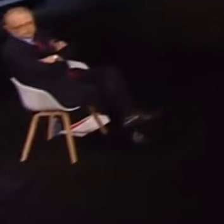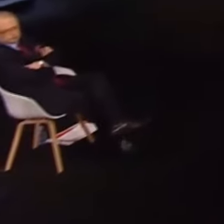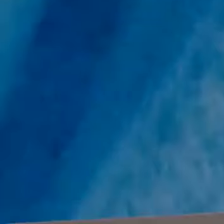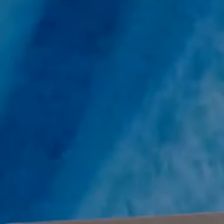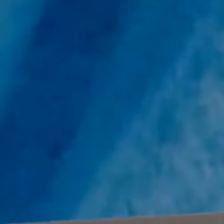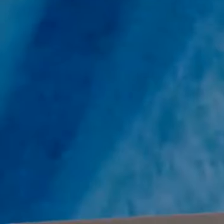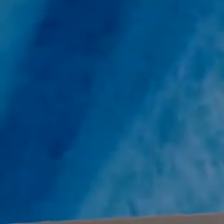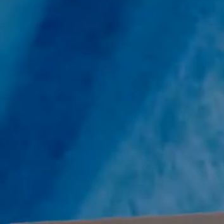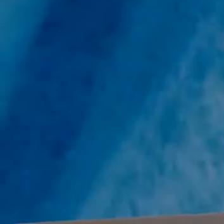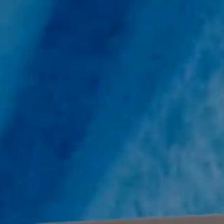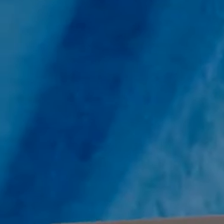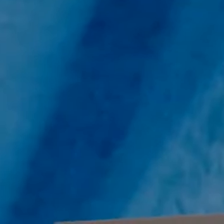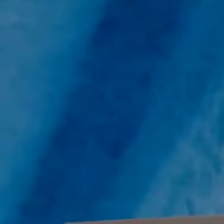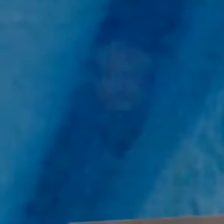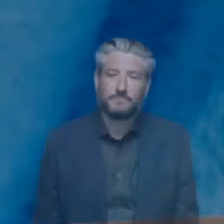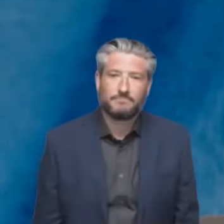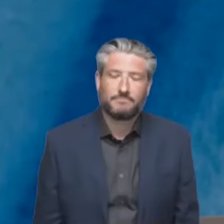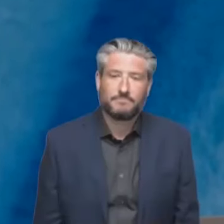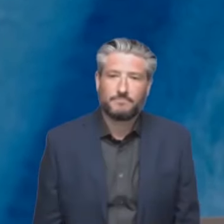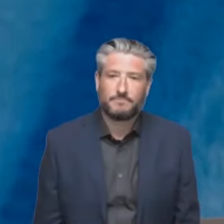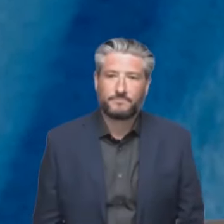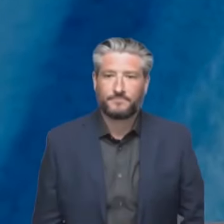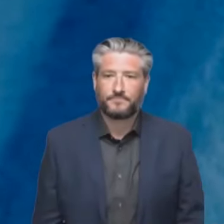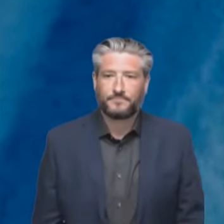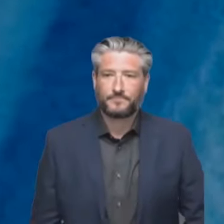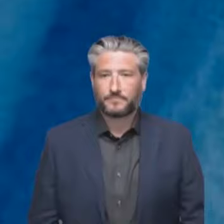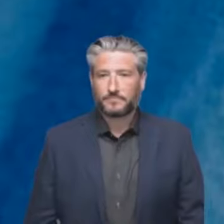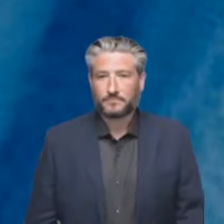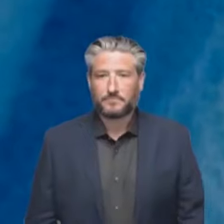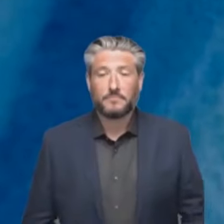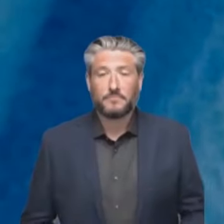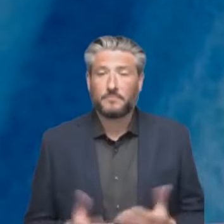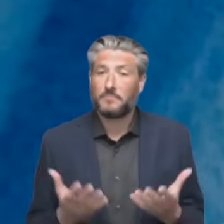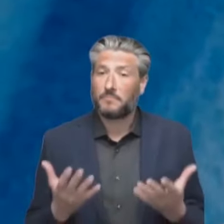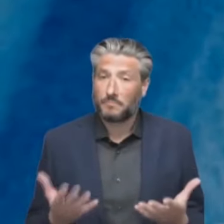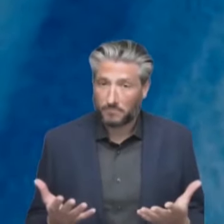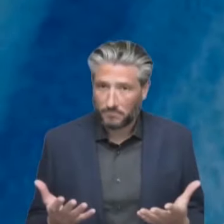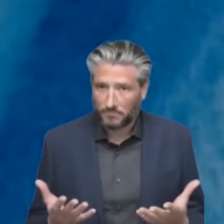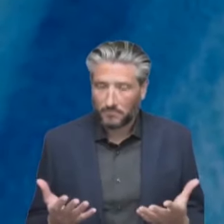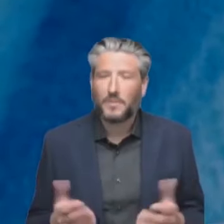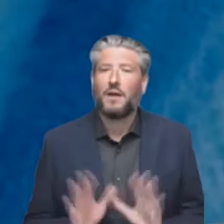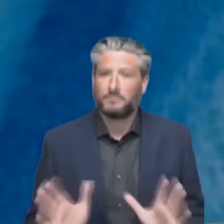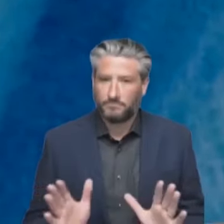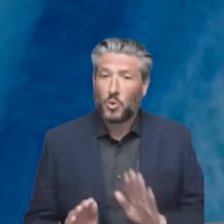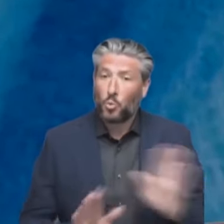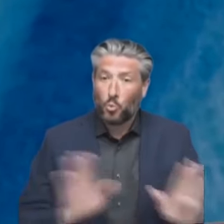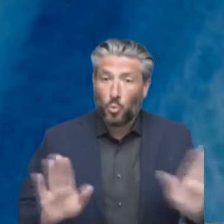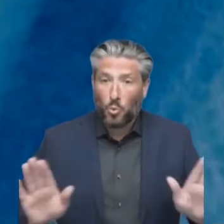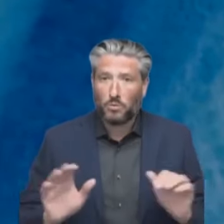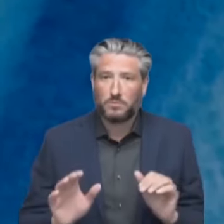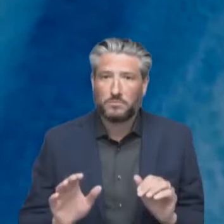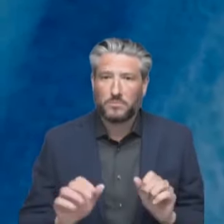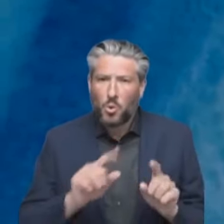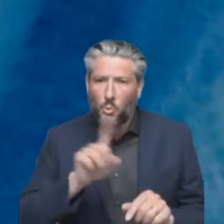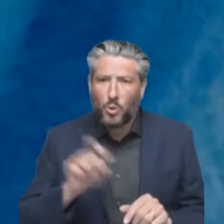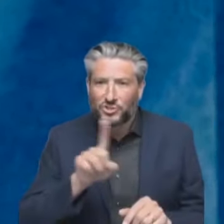Nous allons maintenant passer à la partie de l'Assemblée. We are now going to take your questions, because this year, once again, unfortunately, we could